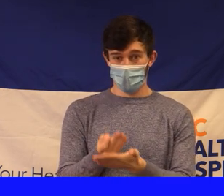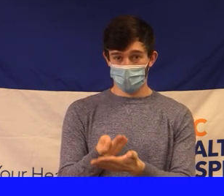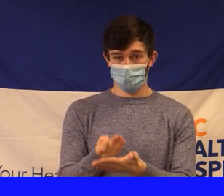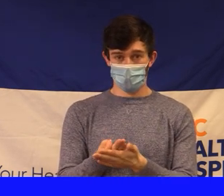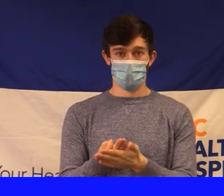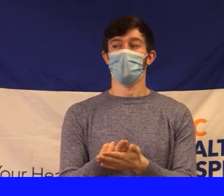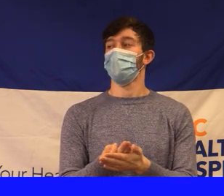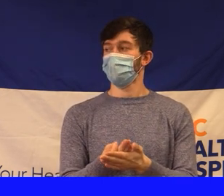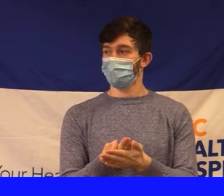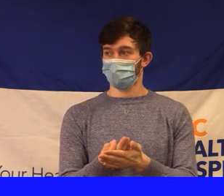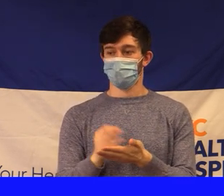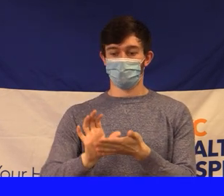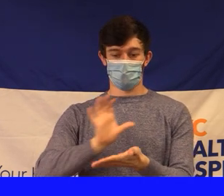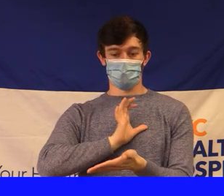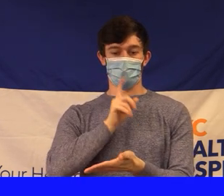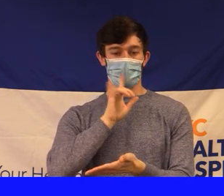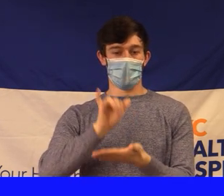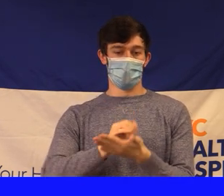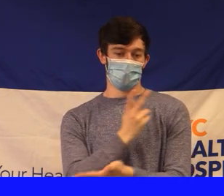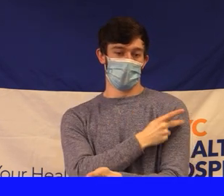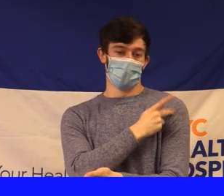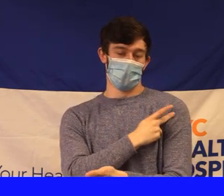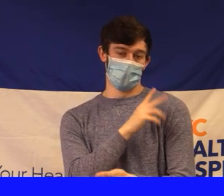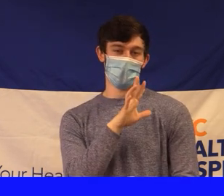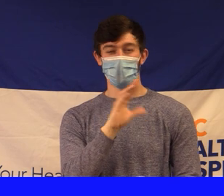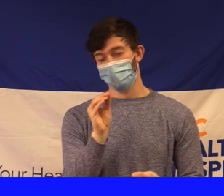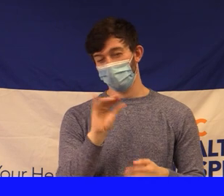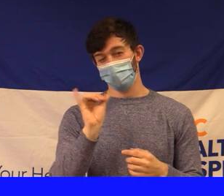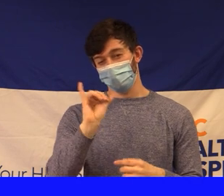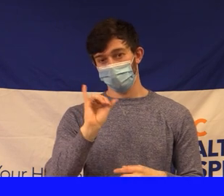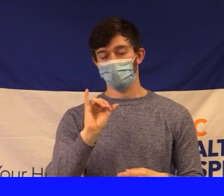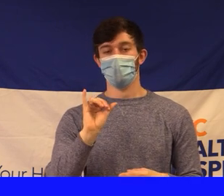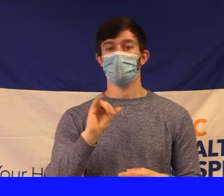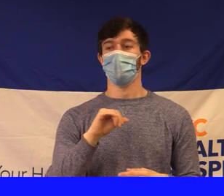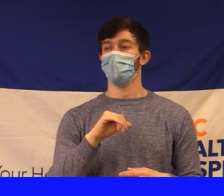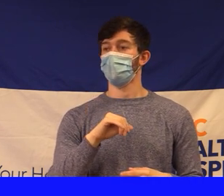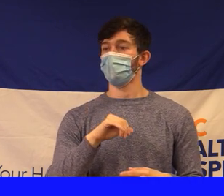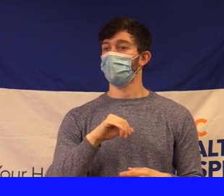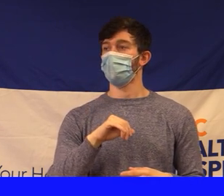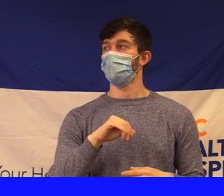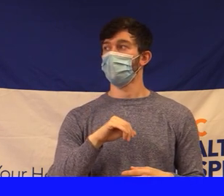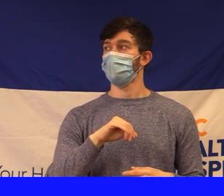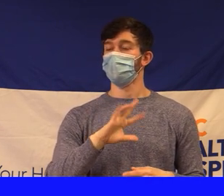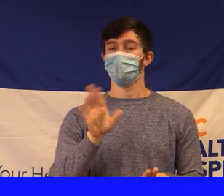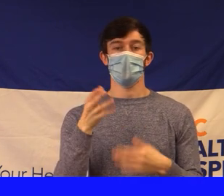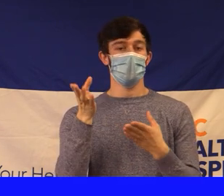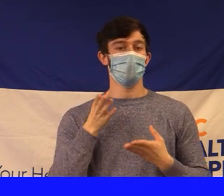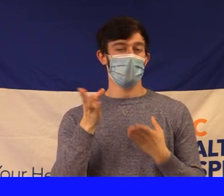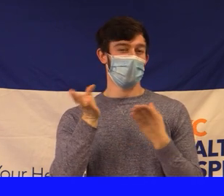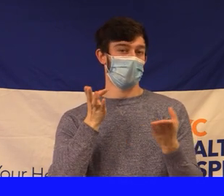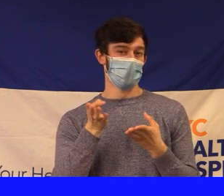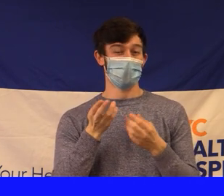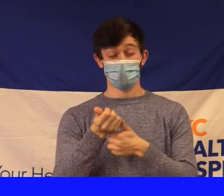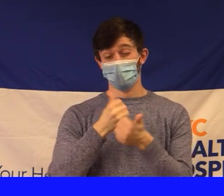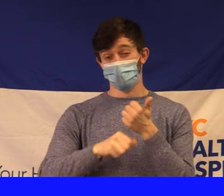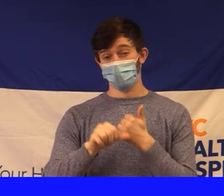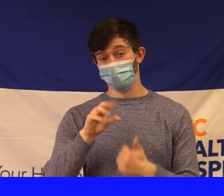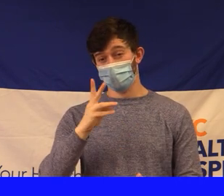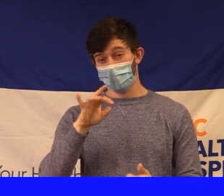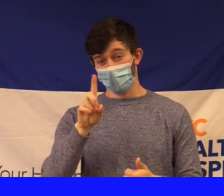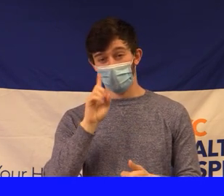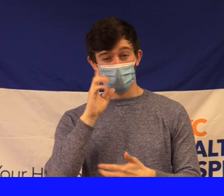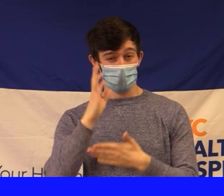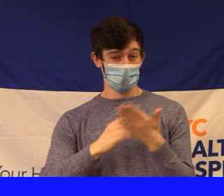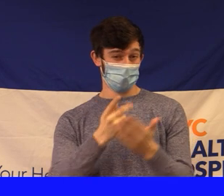have on some of those patients. And then similarly, livery services, which are in some cases covered by Medicaid for